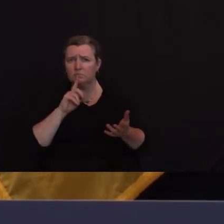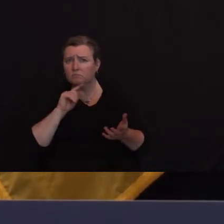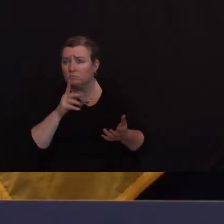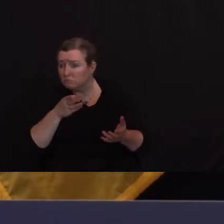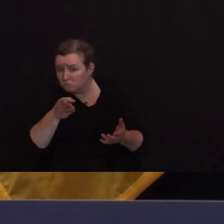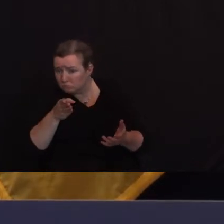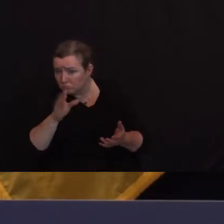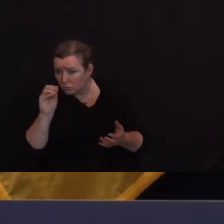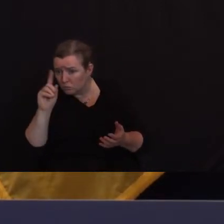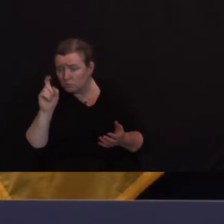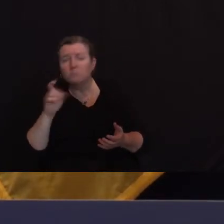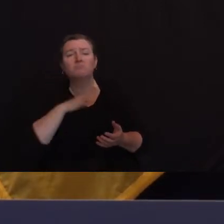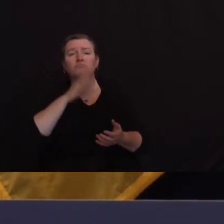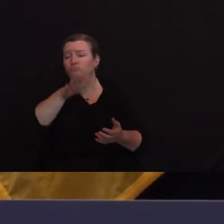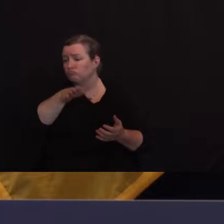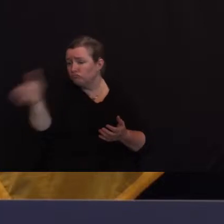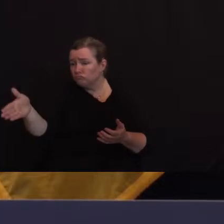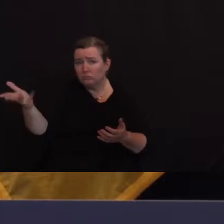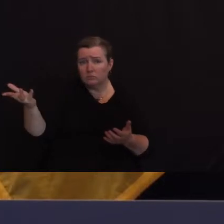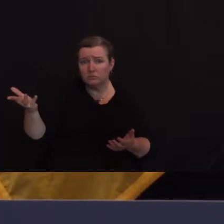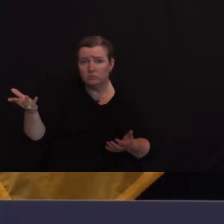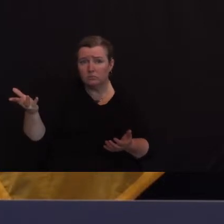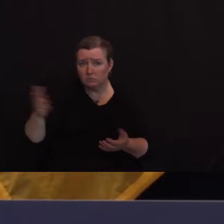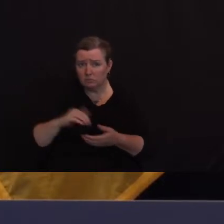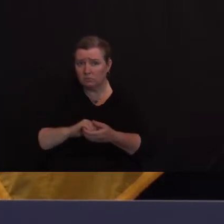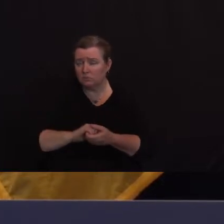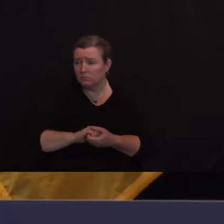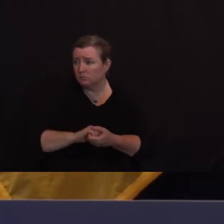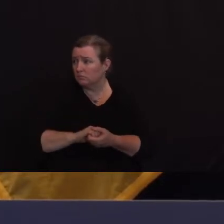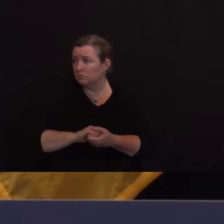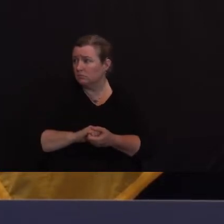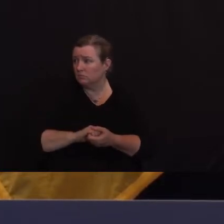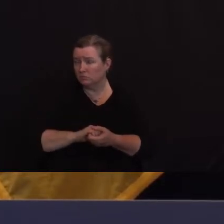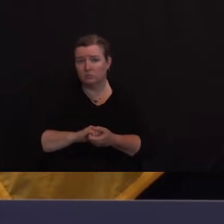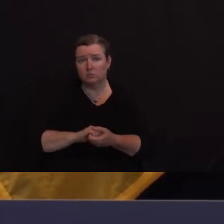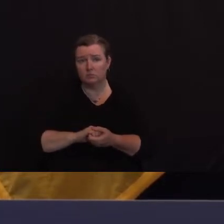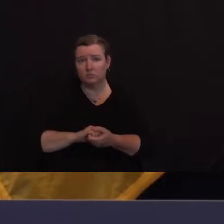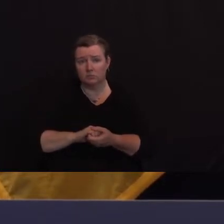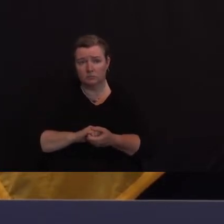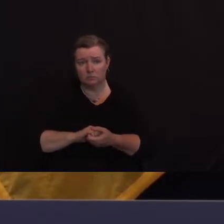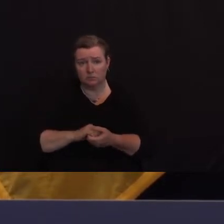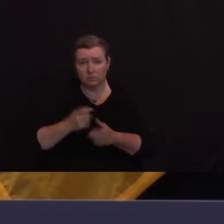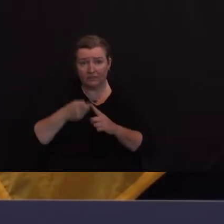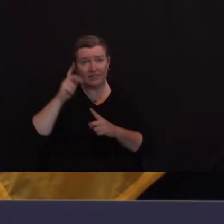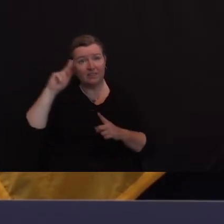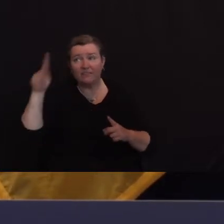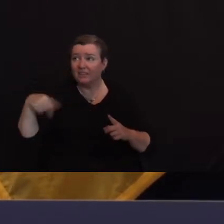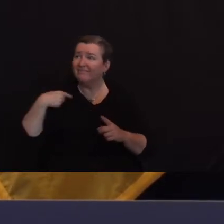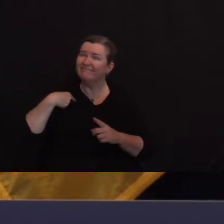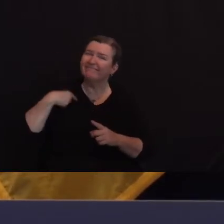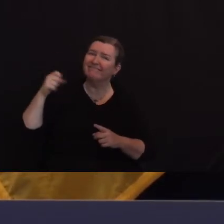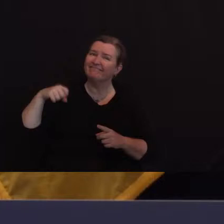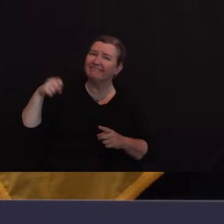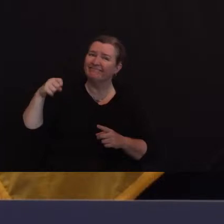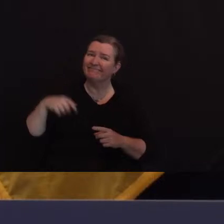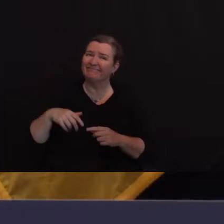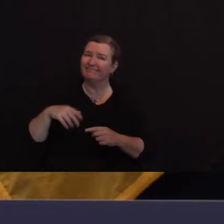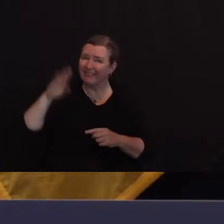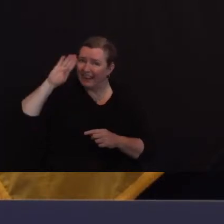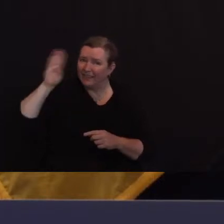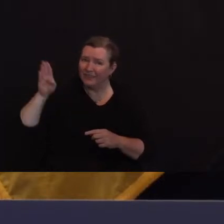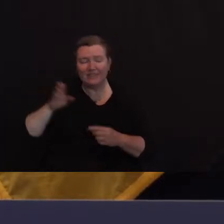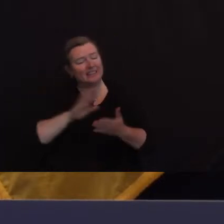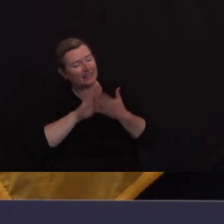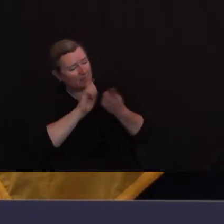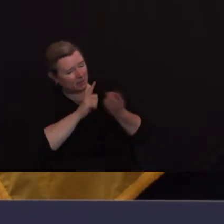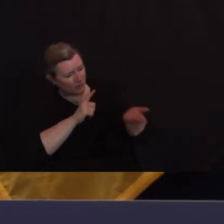are you? Let's get a microphone there to you. How are you? You up from Philly, I believe? Yes, from 6ABC in Philadelphia. Hi. Nice to see you.